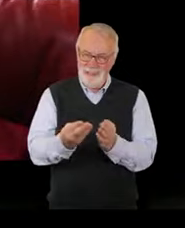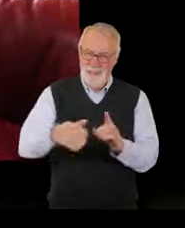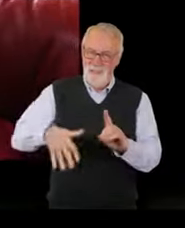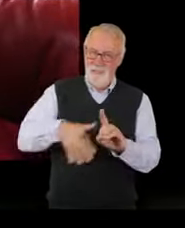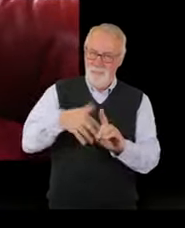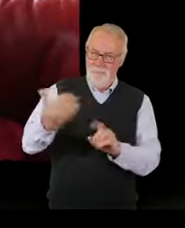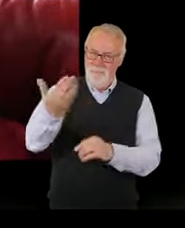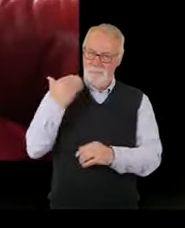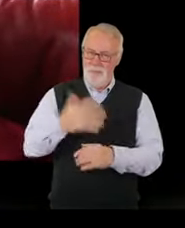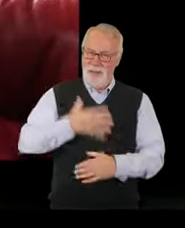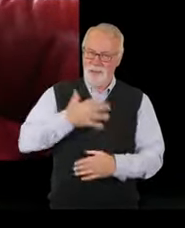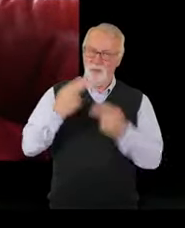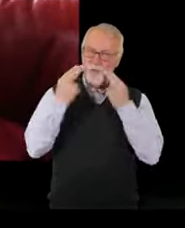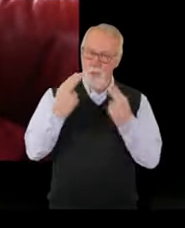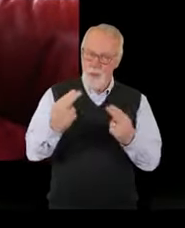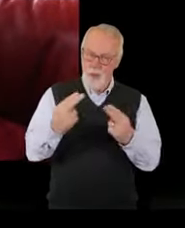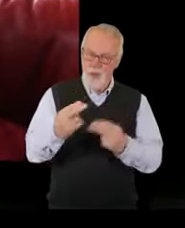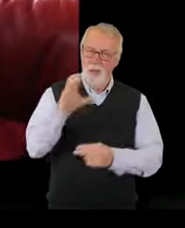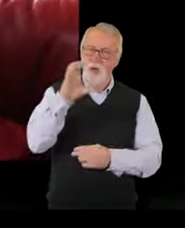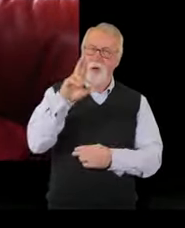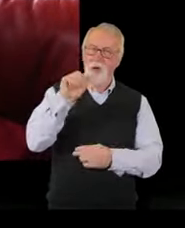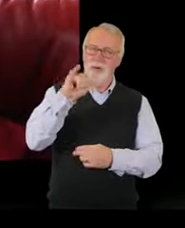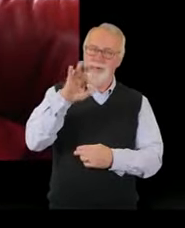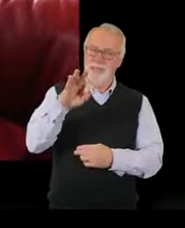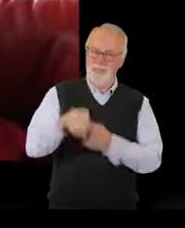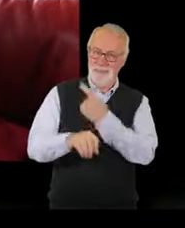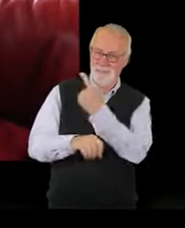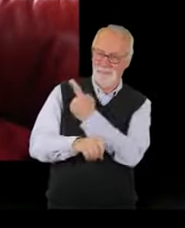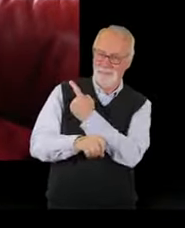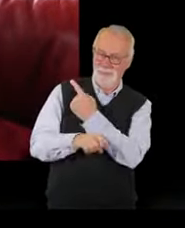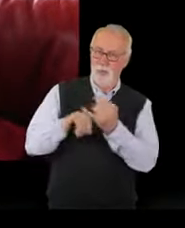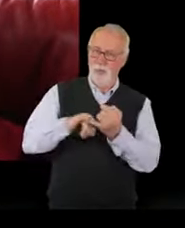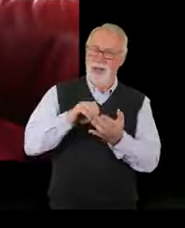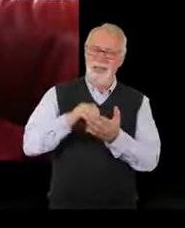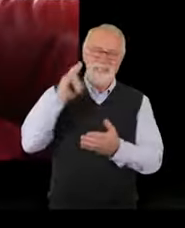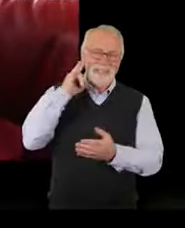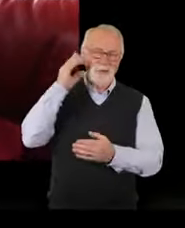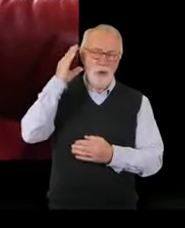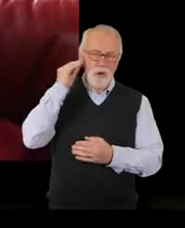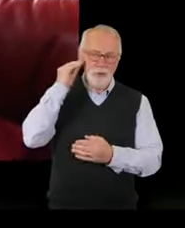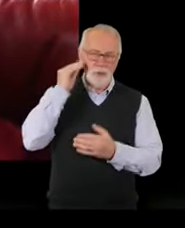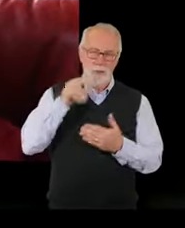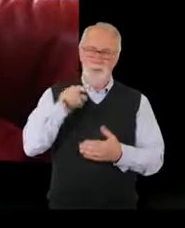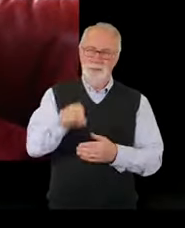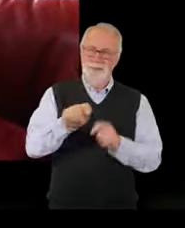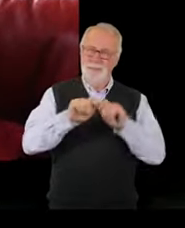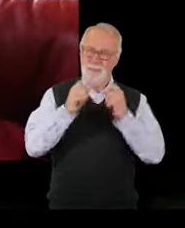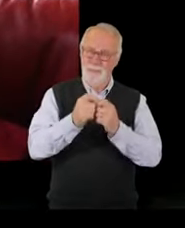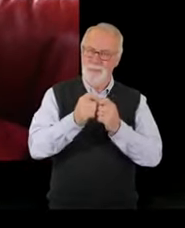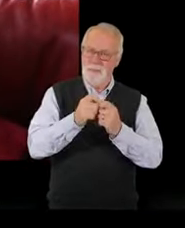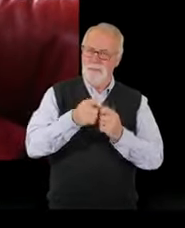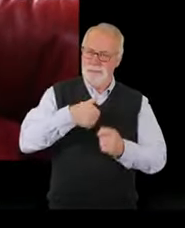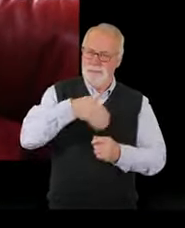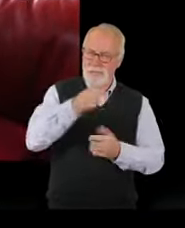spoke and obviously this was so that she could assess what I really